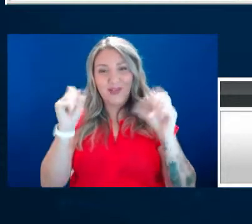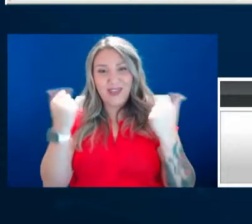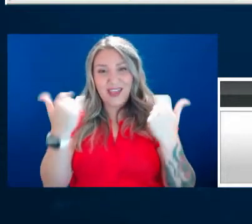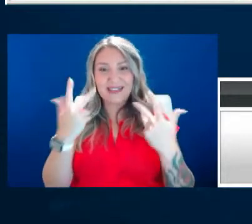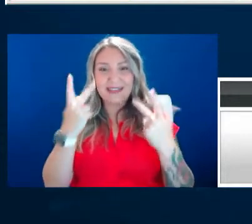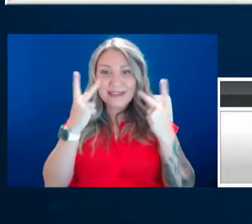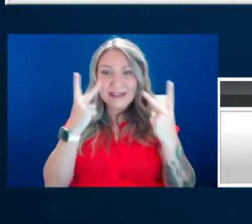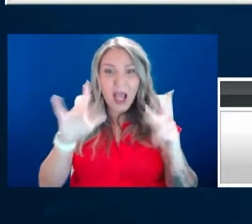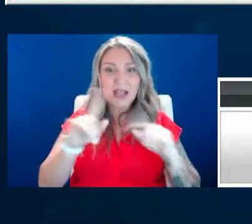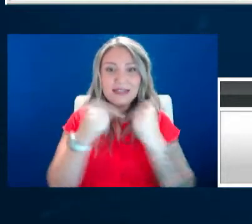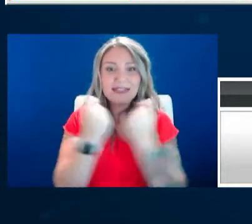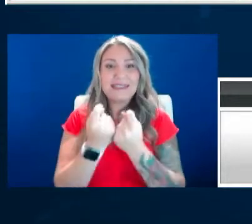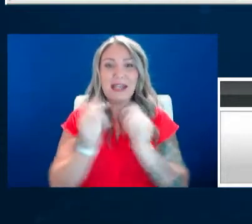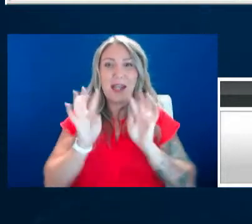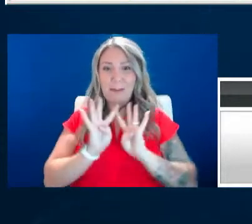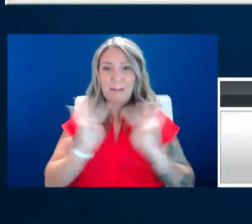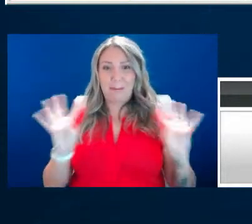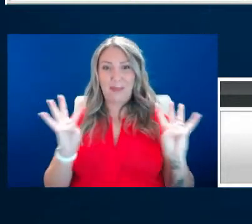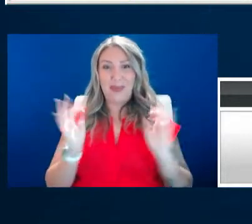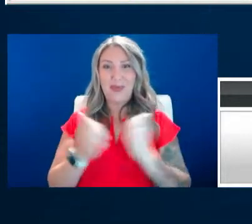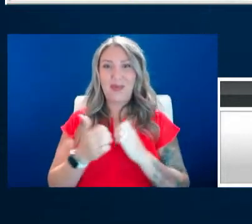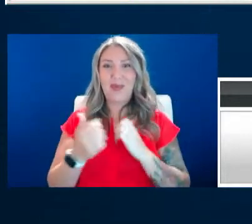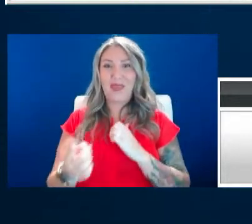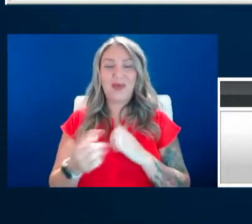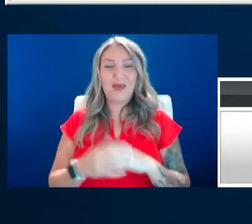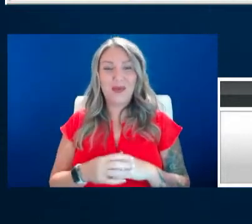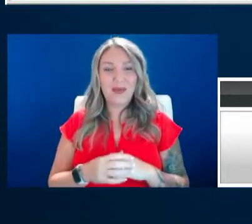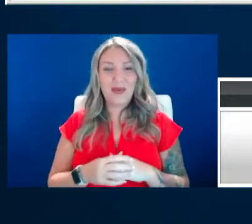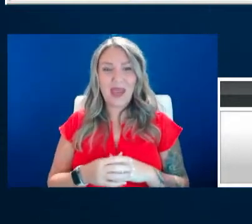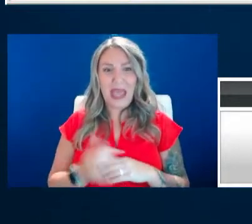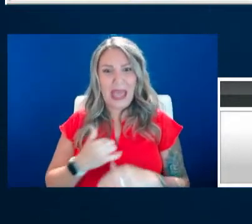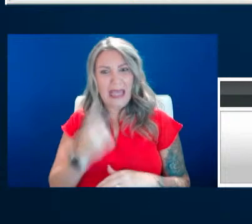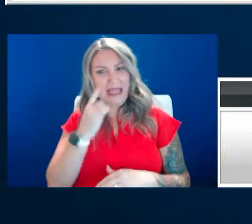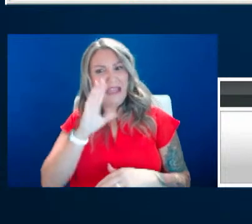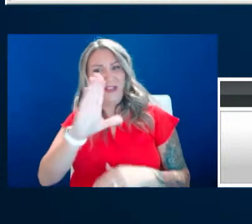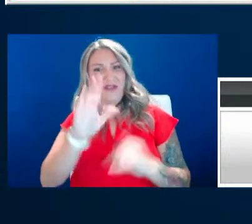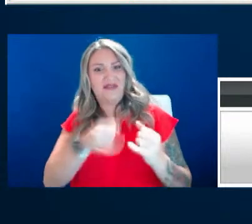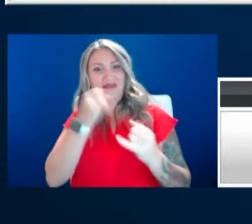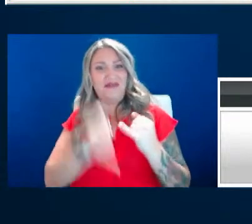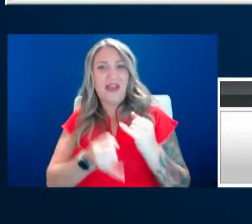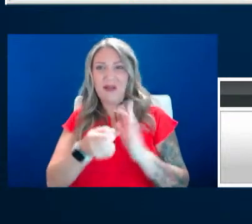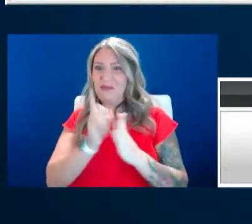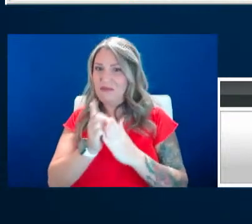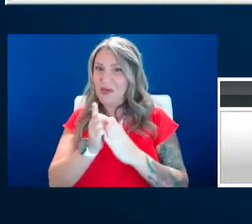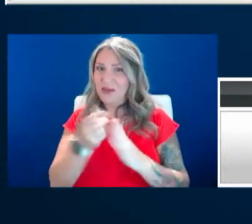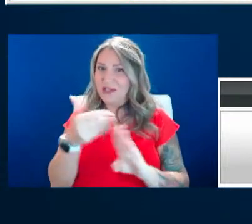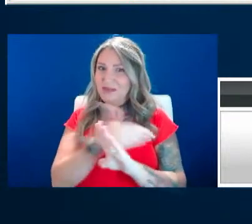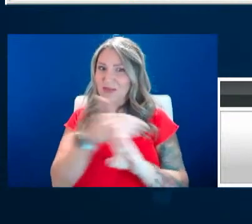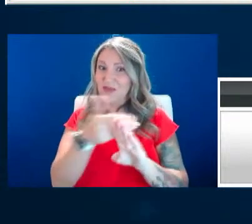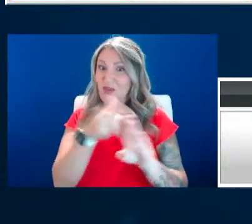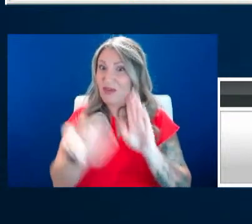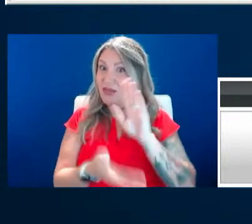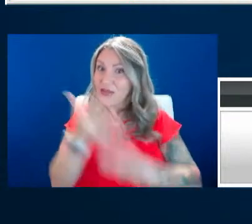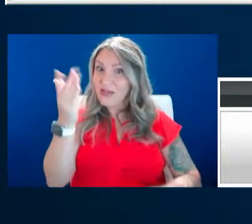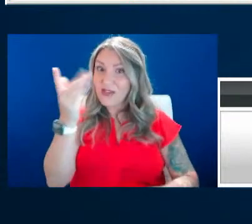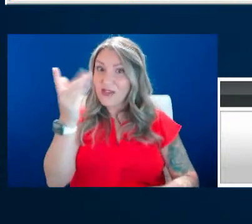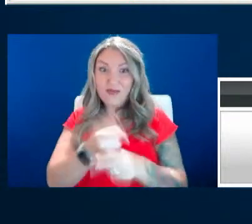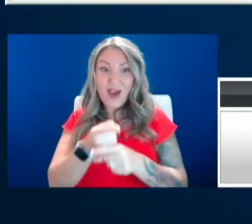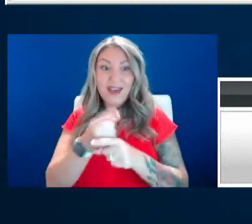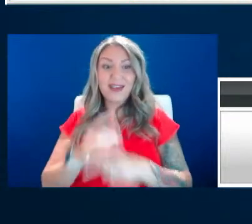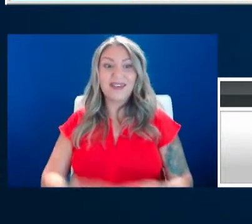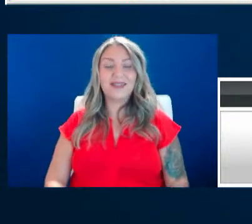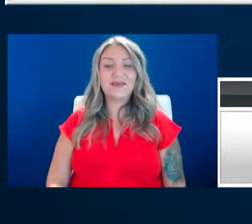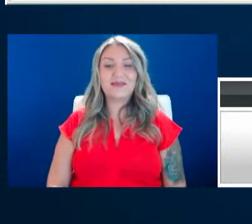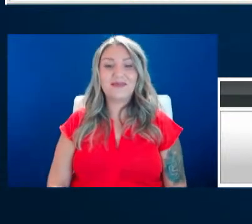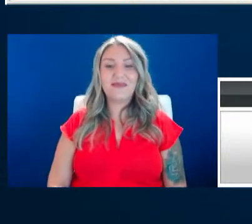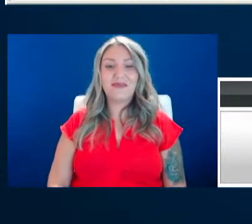standing here with you, and I think this is just their final moments before we send them on their way, right? Okay, big smiling faces, look